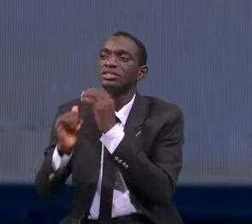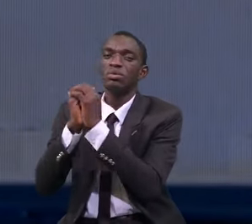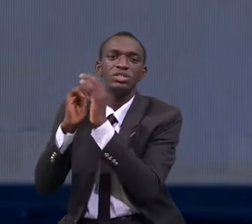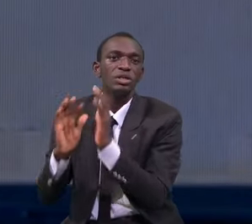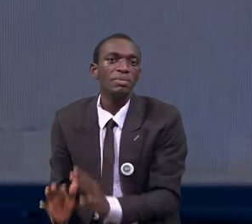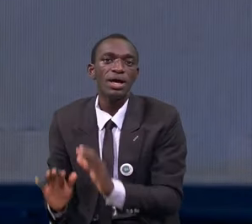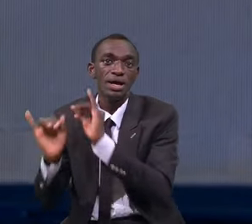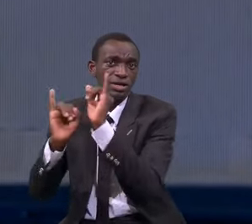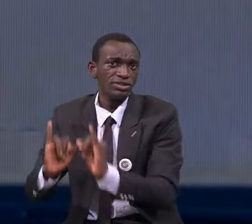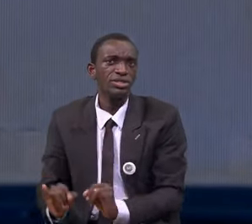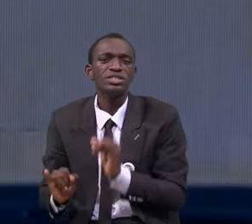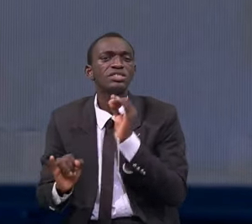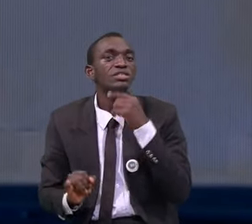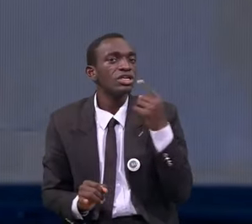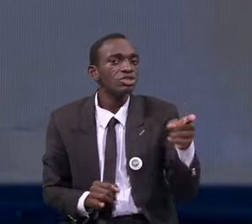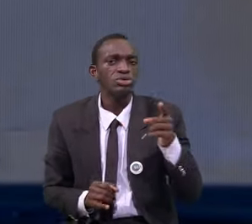coming.